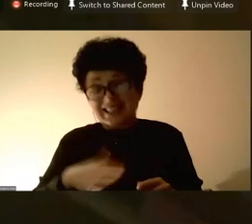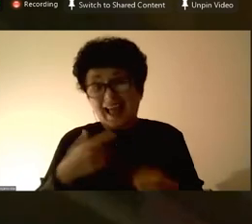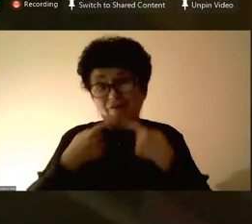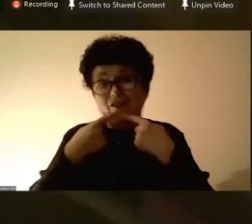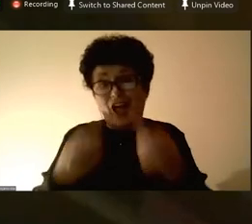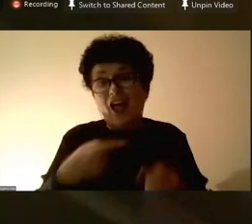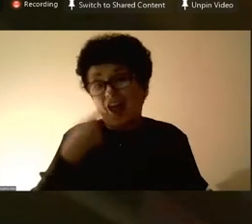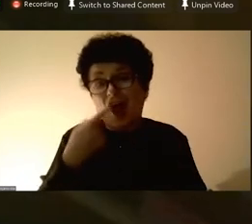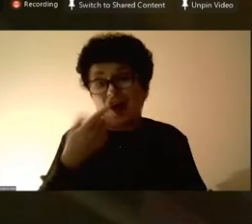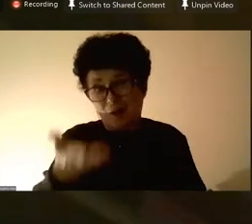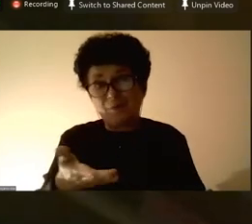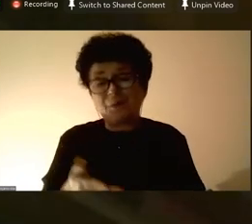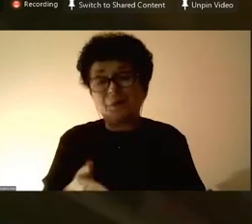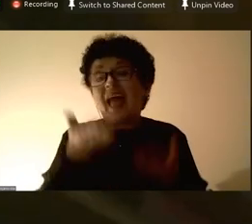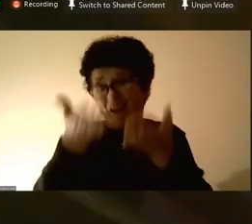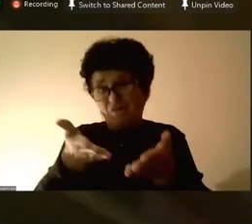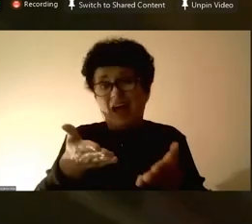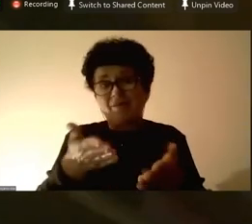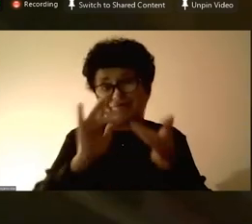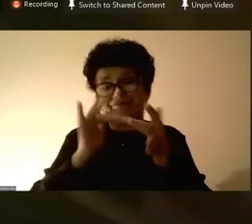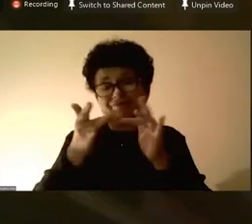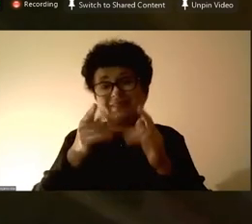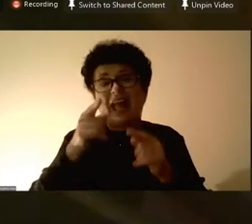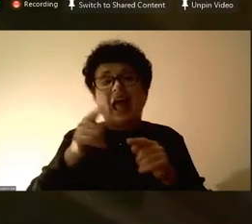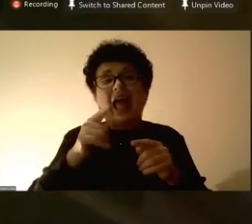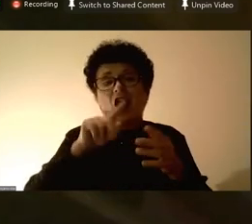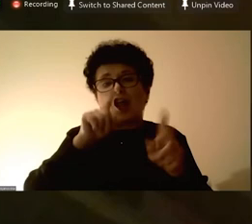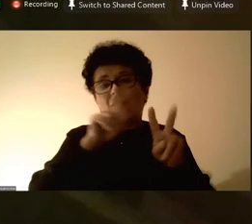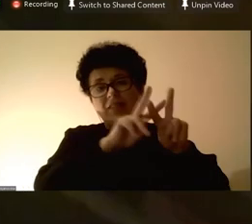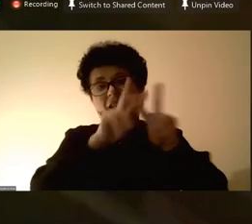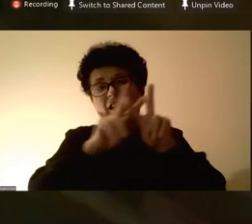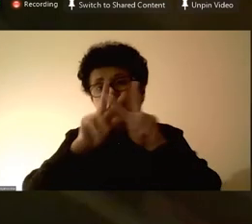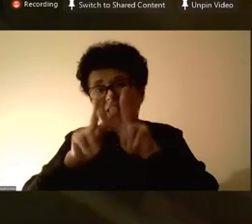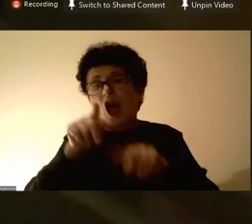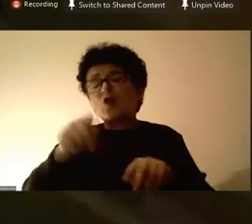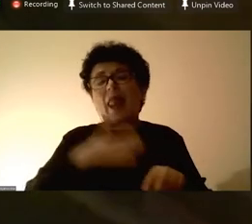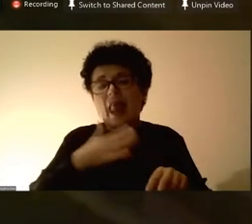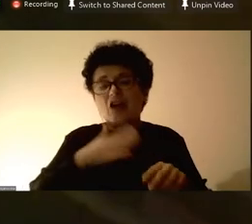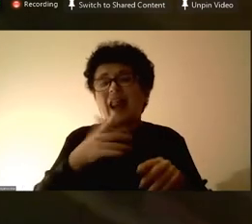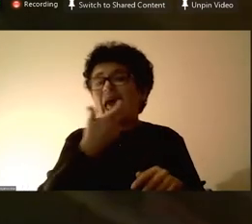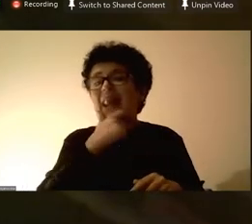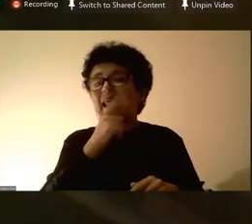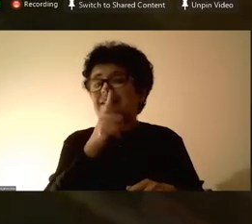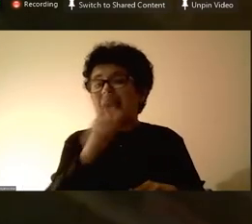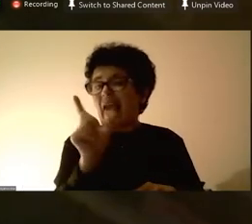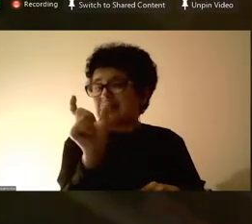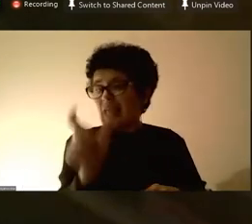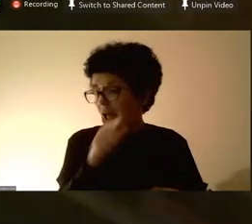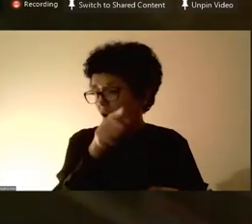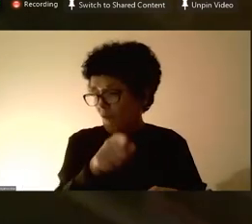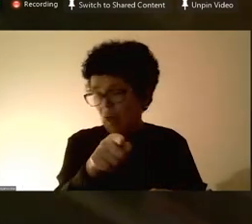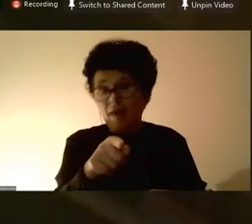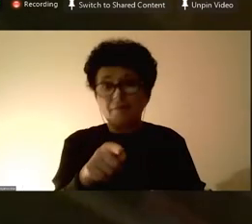flagsystem.org website to guide you. This is in English. The others are in Dutch. But if you want more information, I can